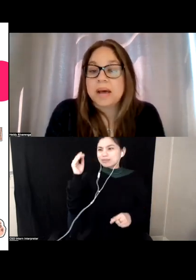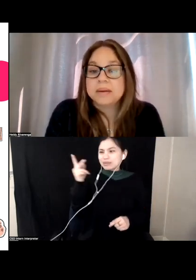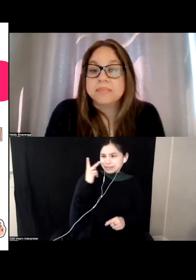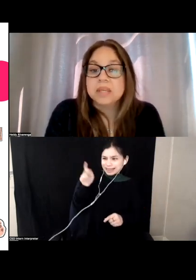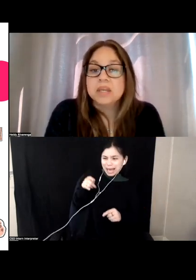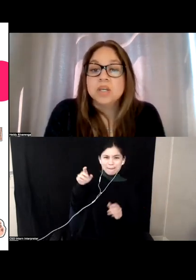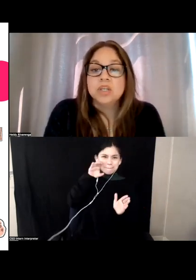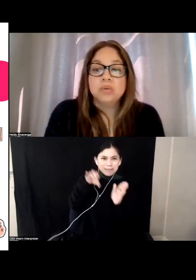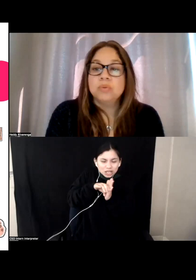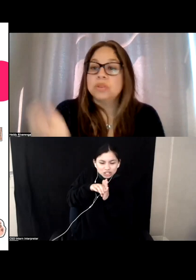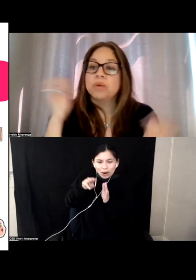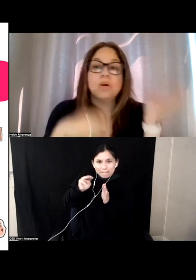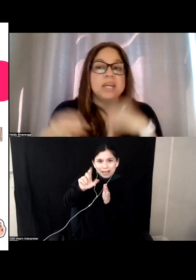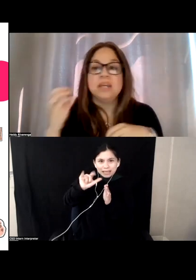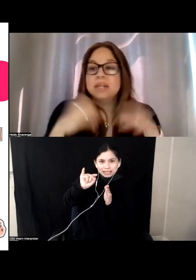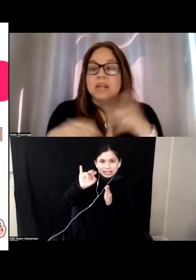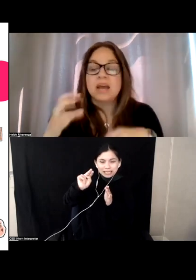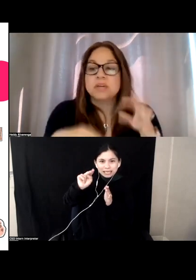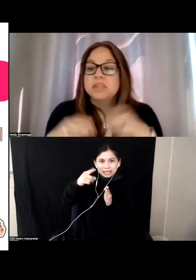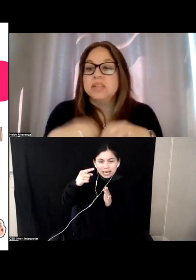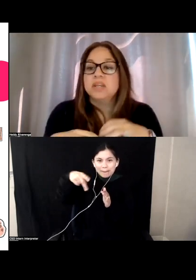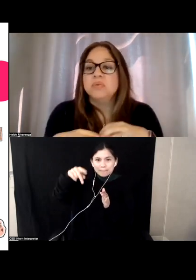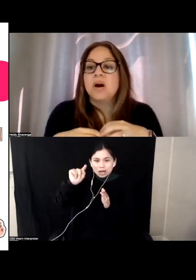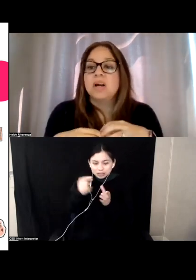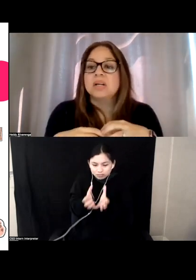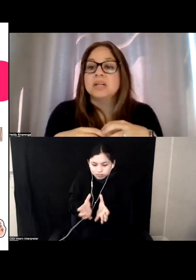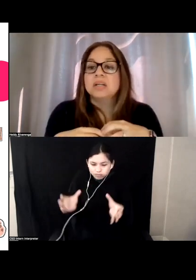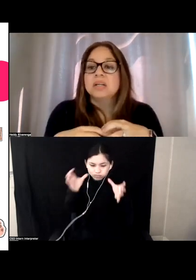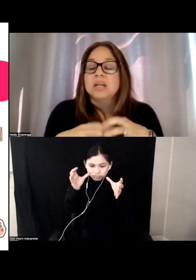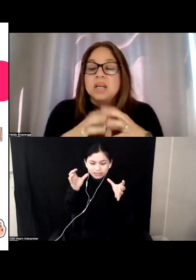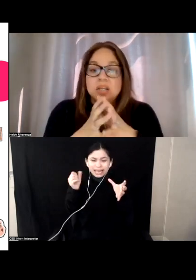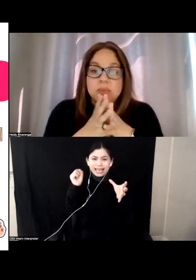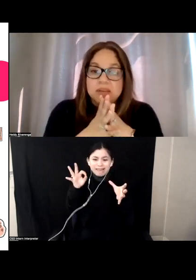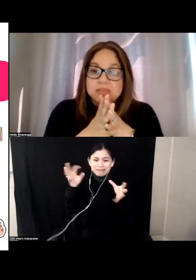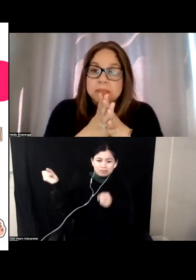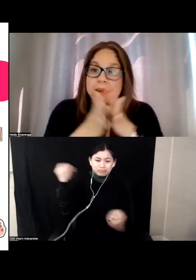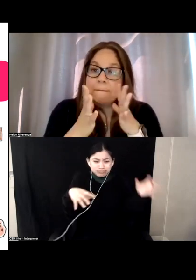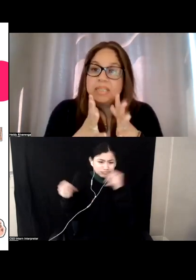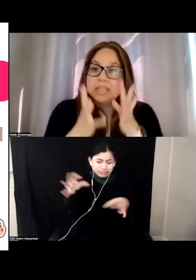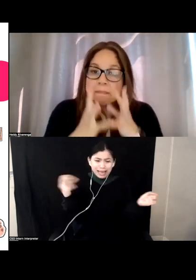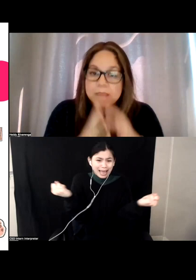at the bottom, you throw in everything that you are, and you have